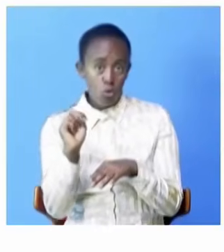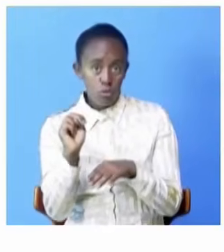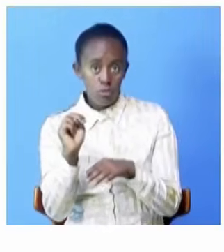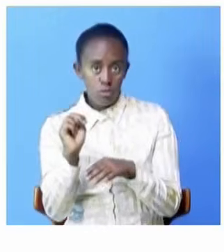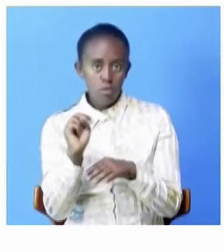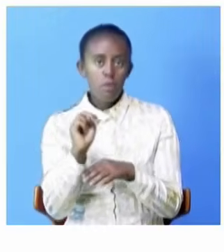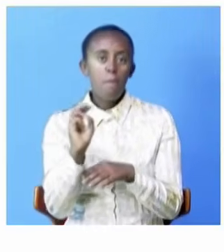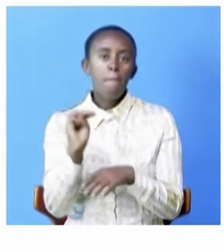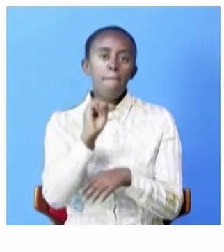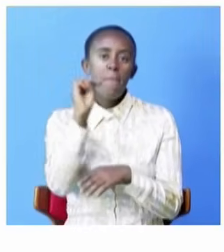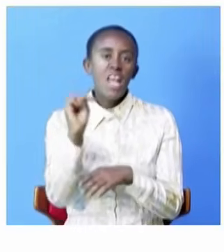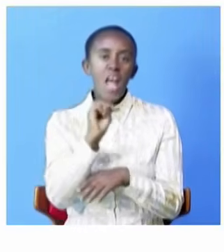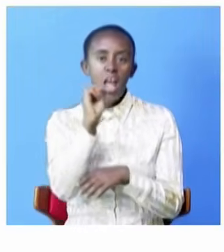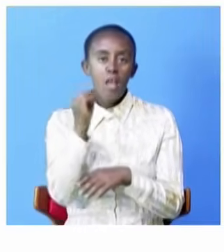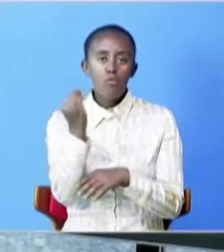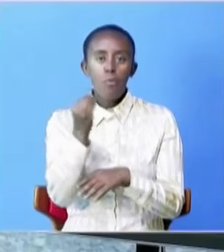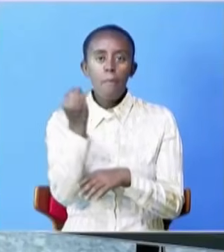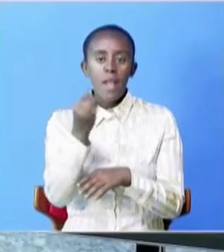Monday.